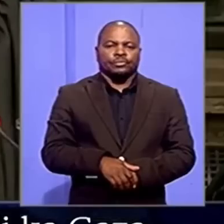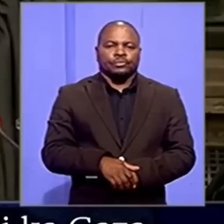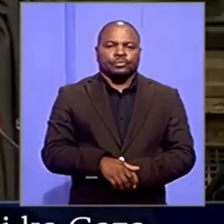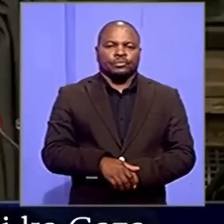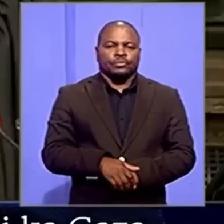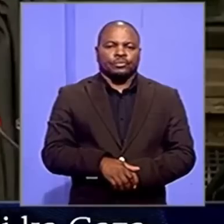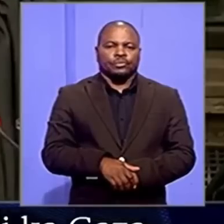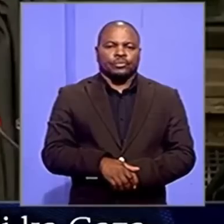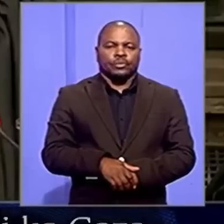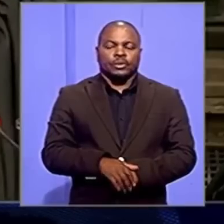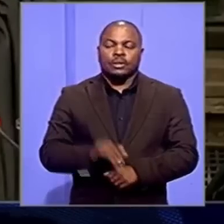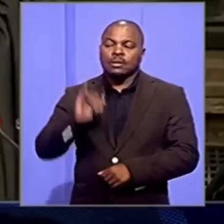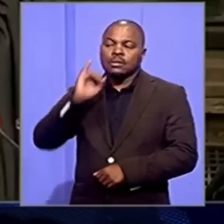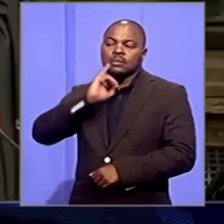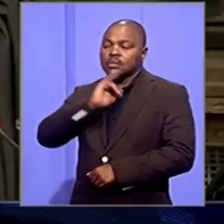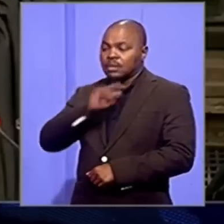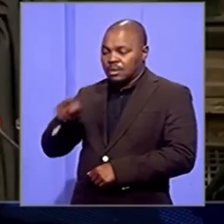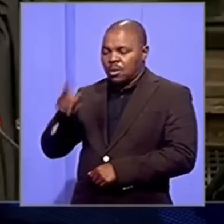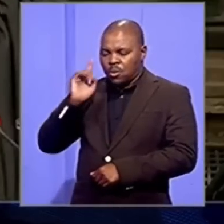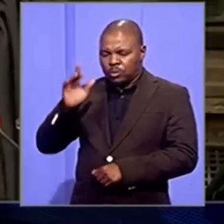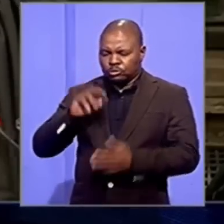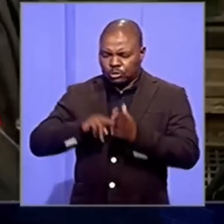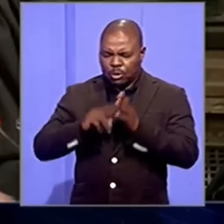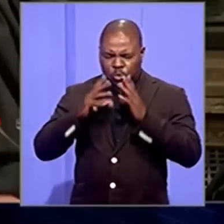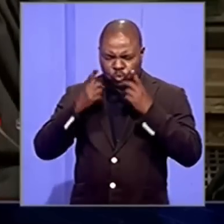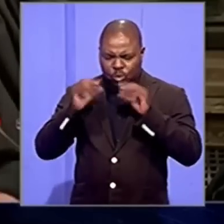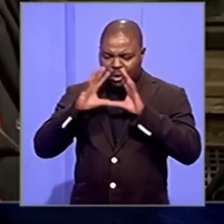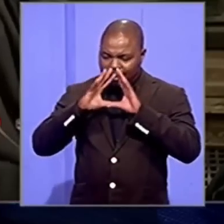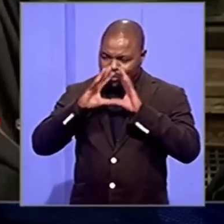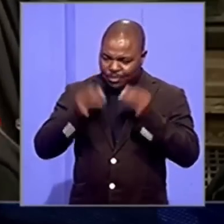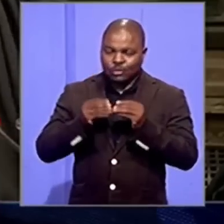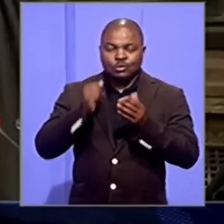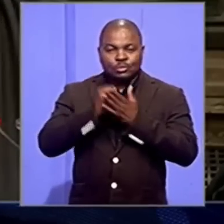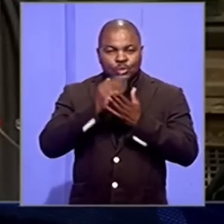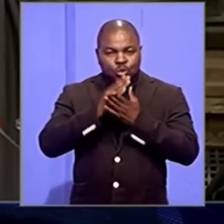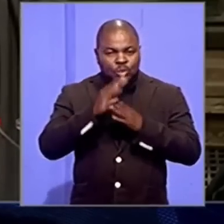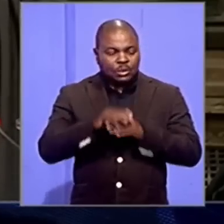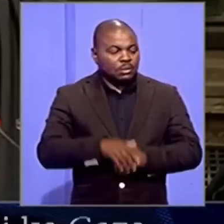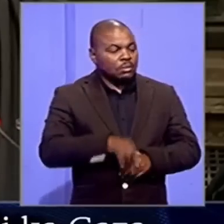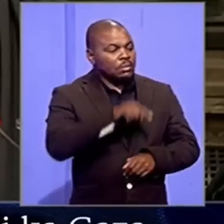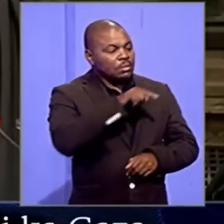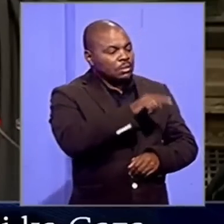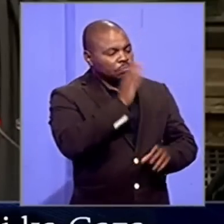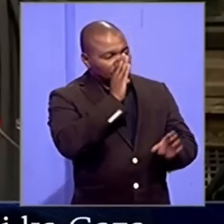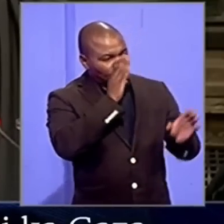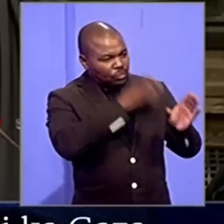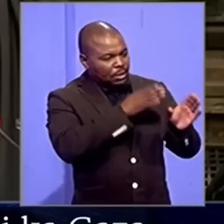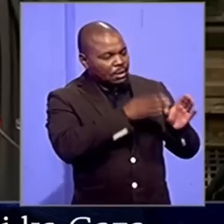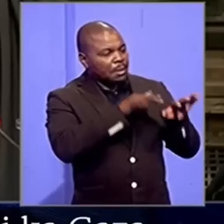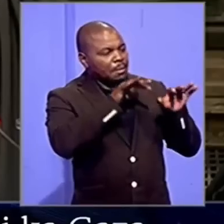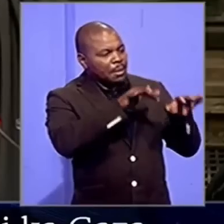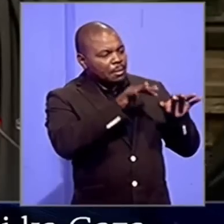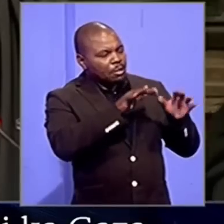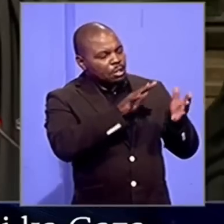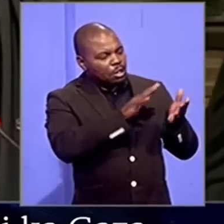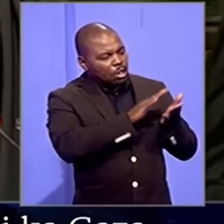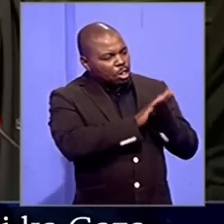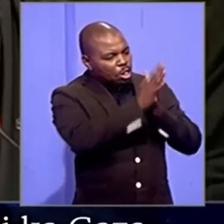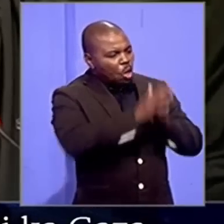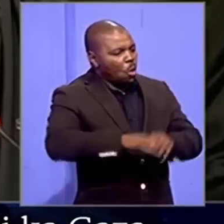The state of Israel shall take all measures within its power to prevent and punish the direct and public incitement to commit